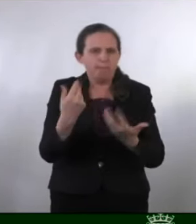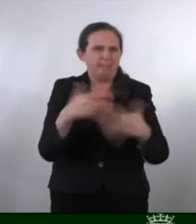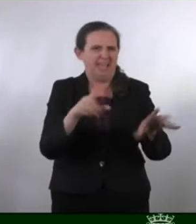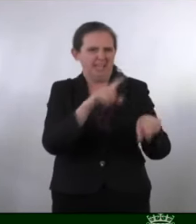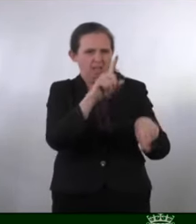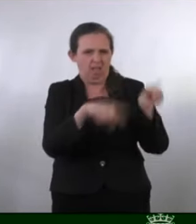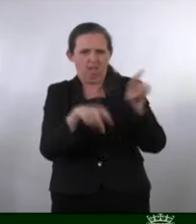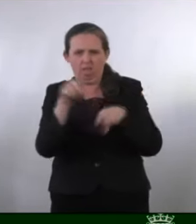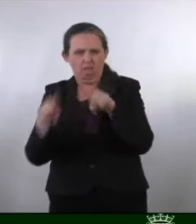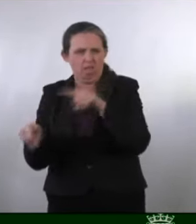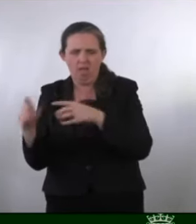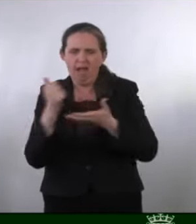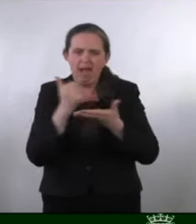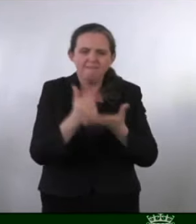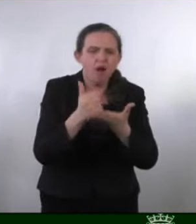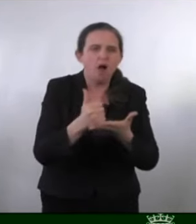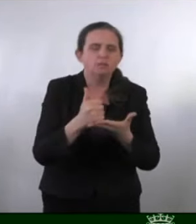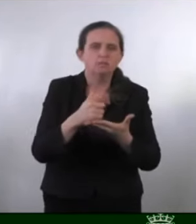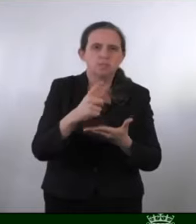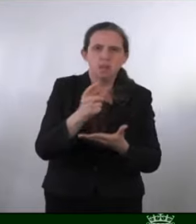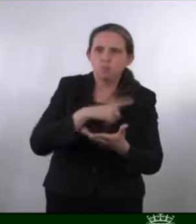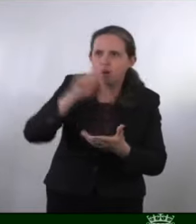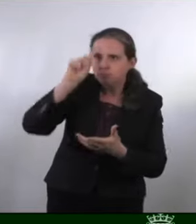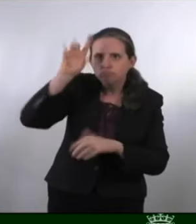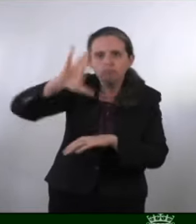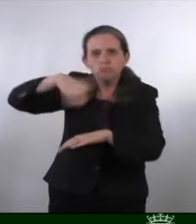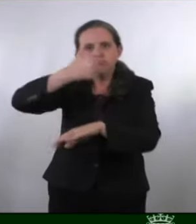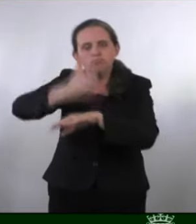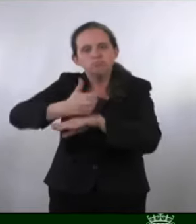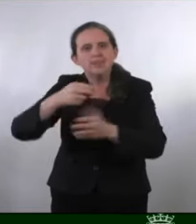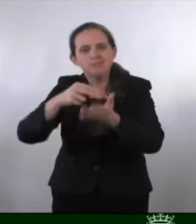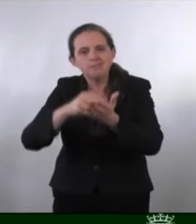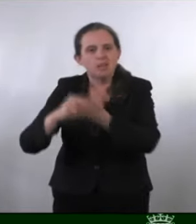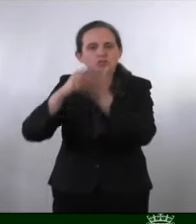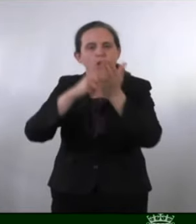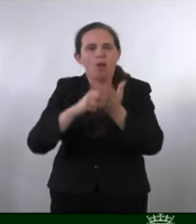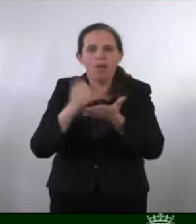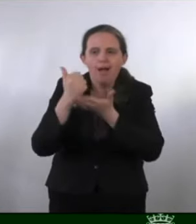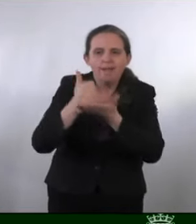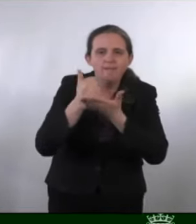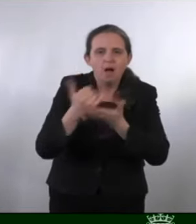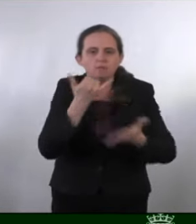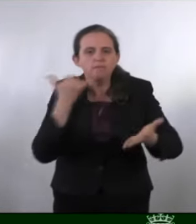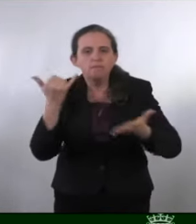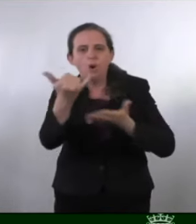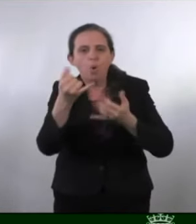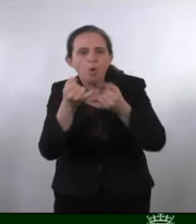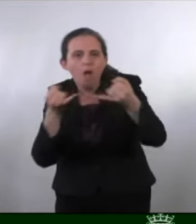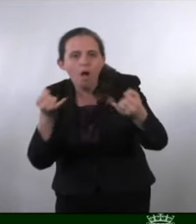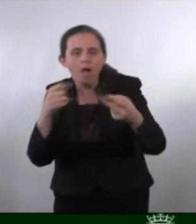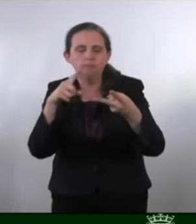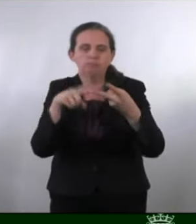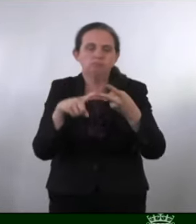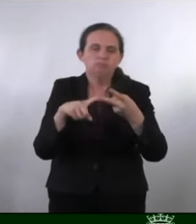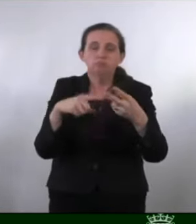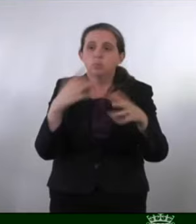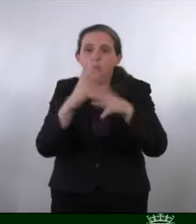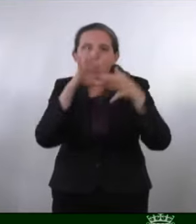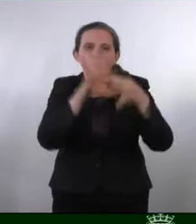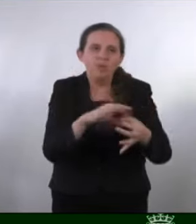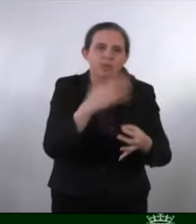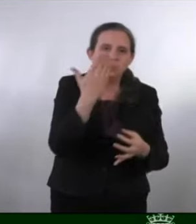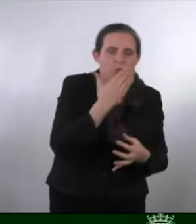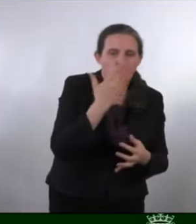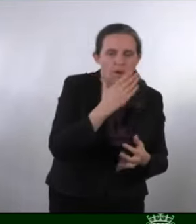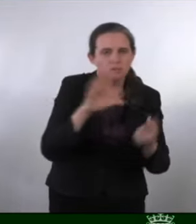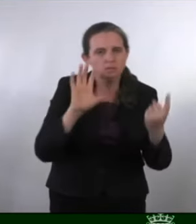their national helpline in order to ensure there's a consistency of advice, and working with schools groups and schools trusts